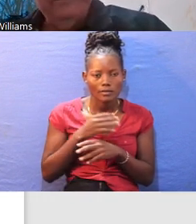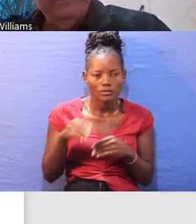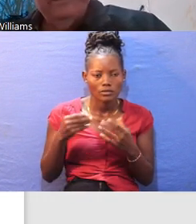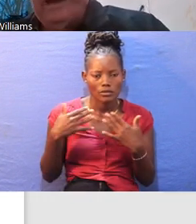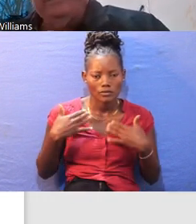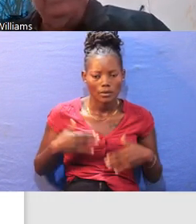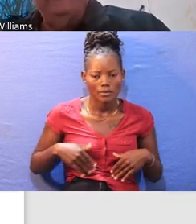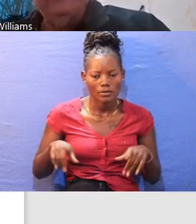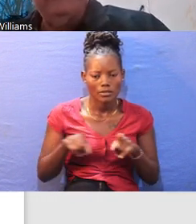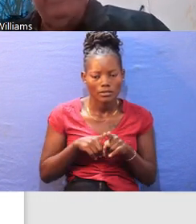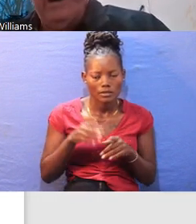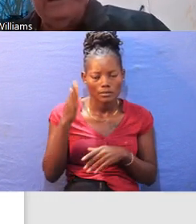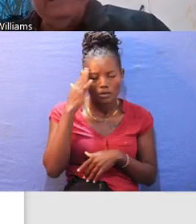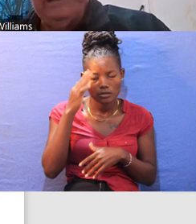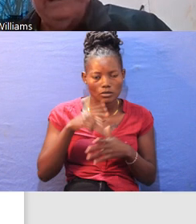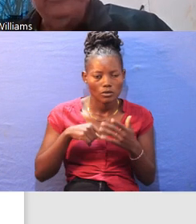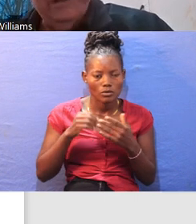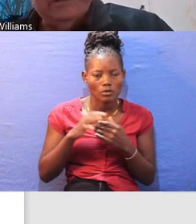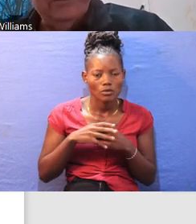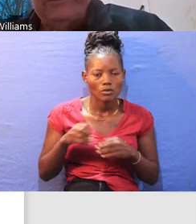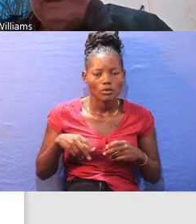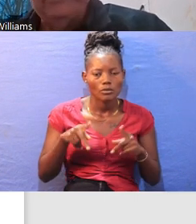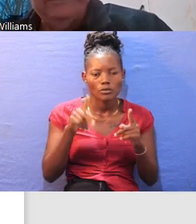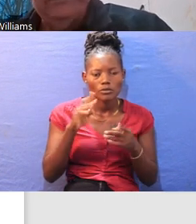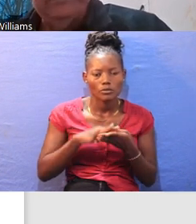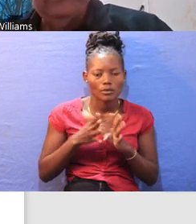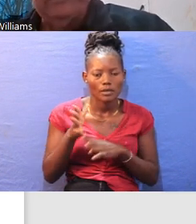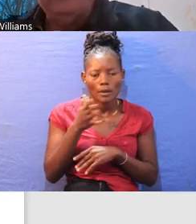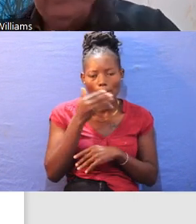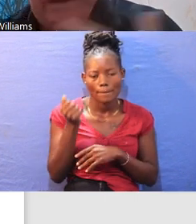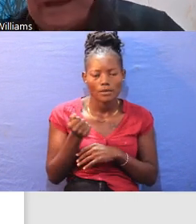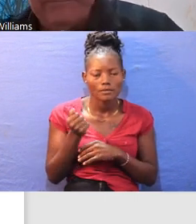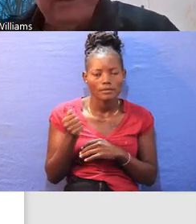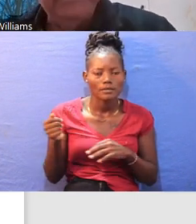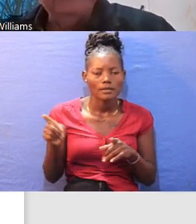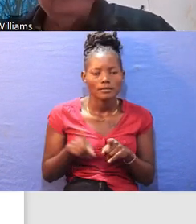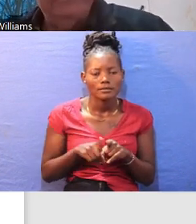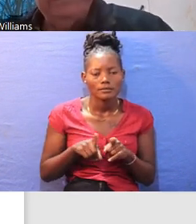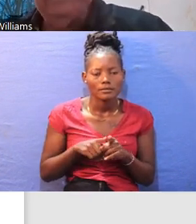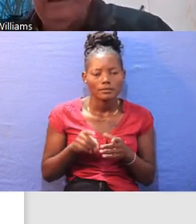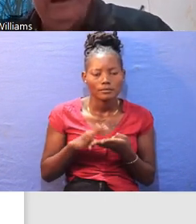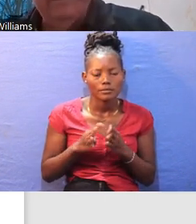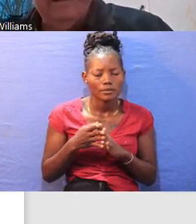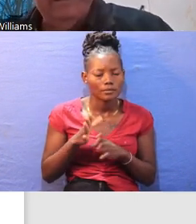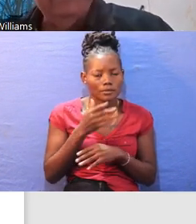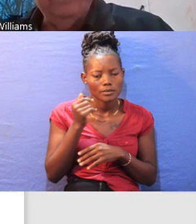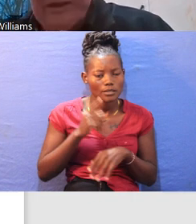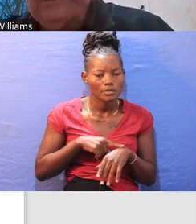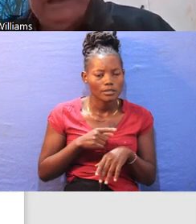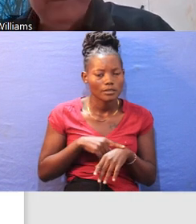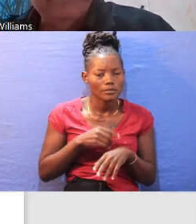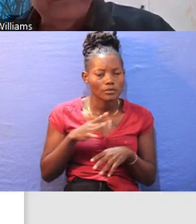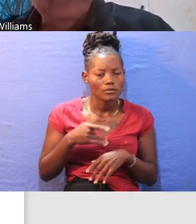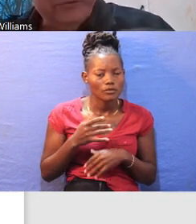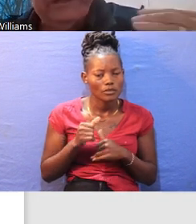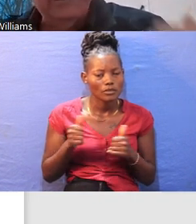off. I love giving my body, and I know a lot of coaches think it's an opportunity to get better, but to me, that is